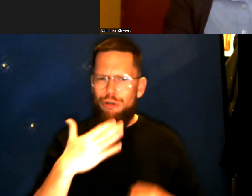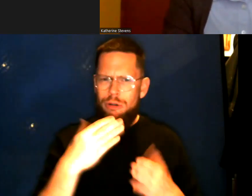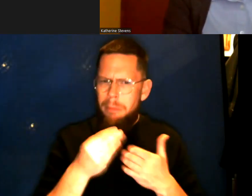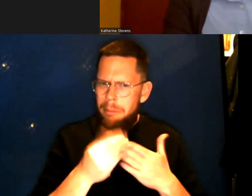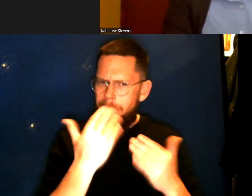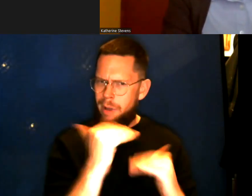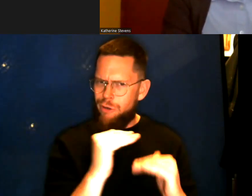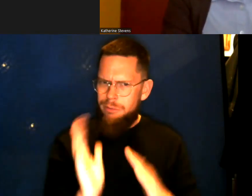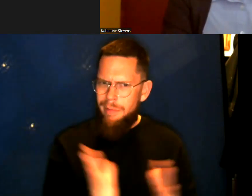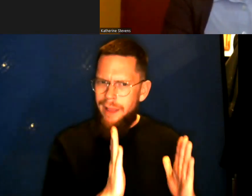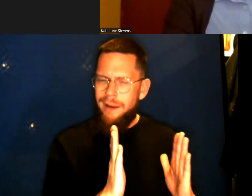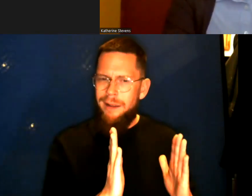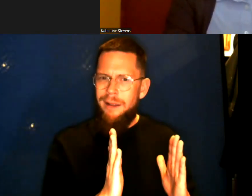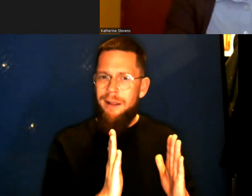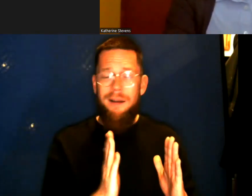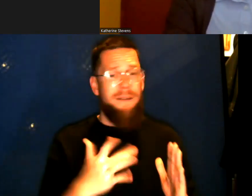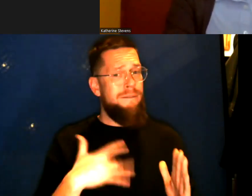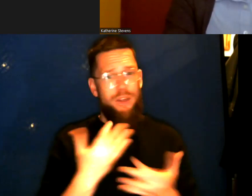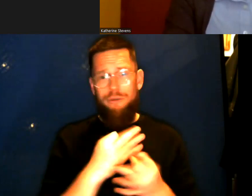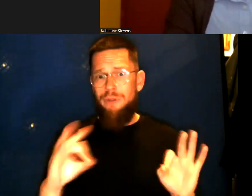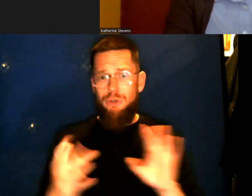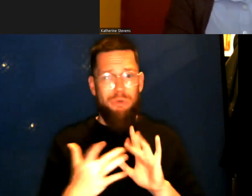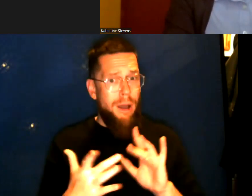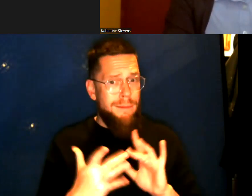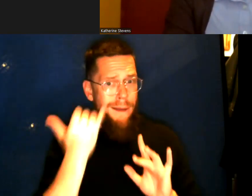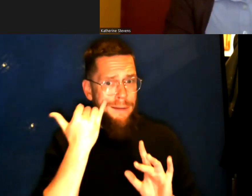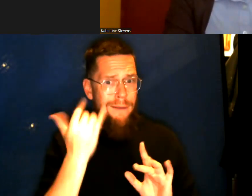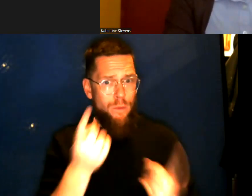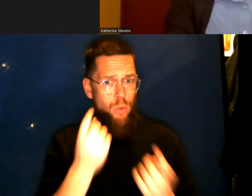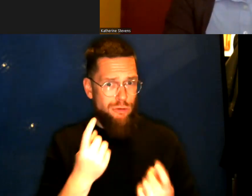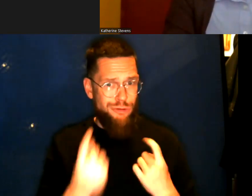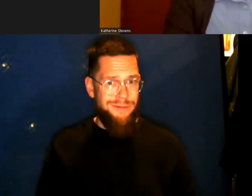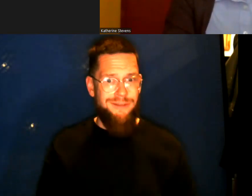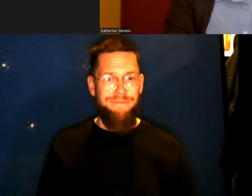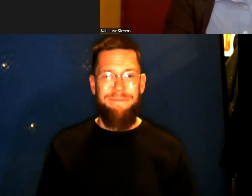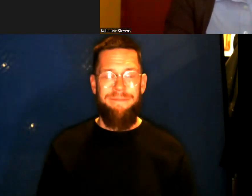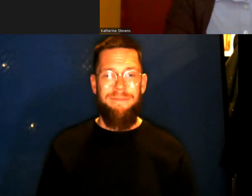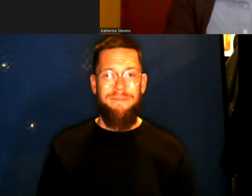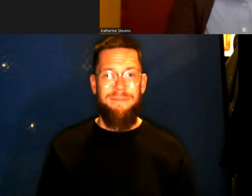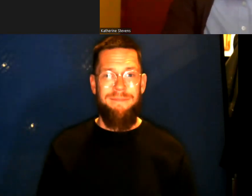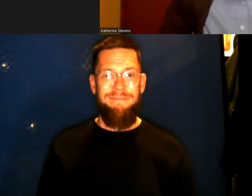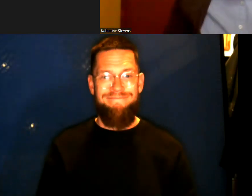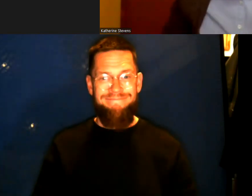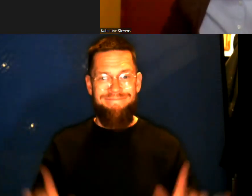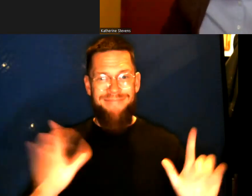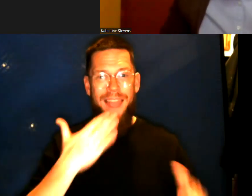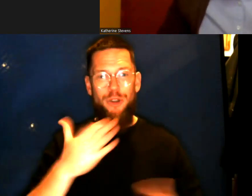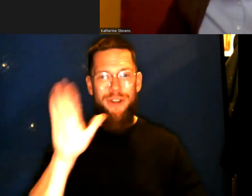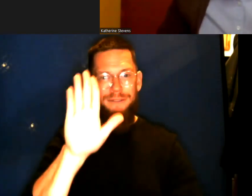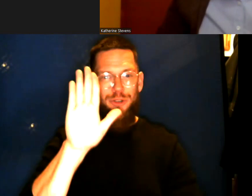As always, please feel free to reach out if you have questions. Have a great afternoon.